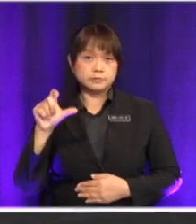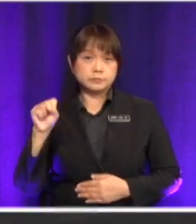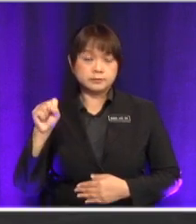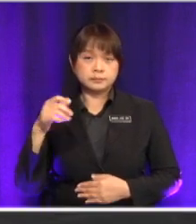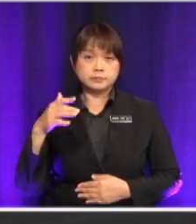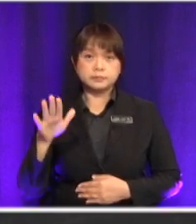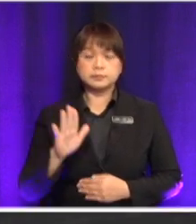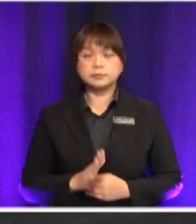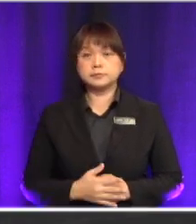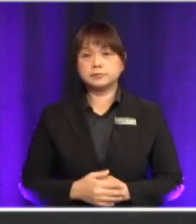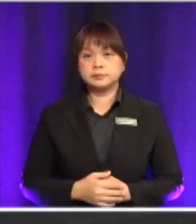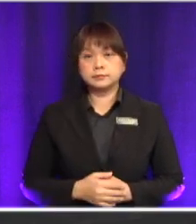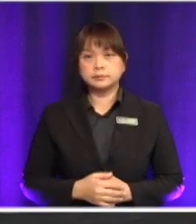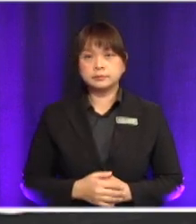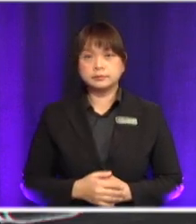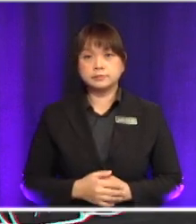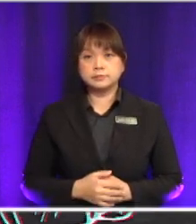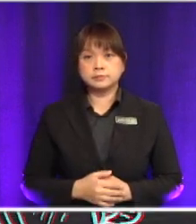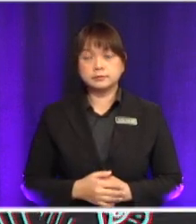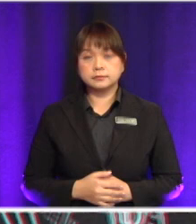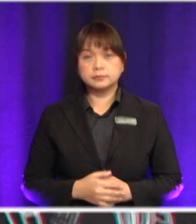And there's just one more. One more word. One more word.